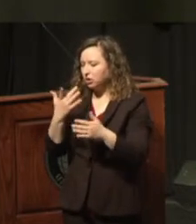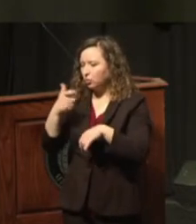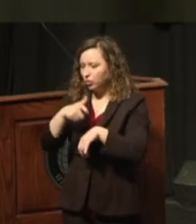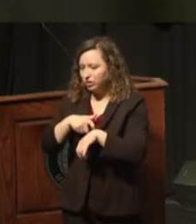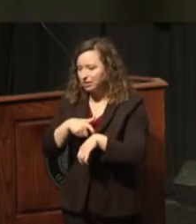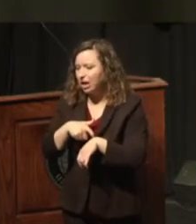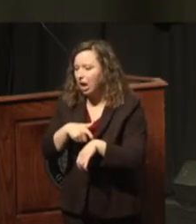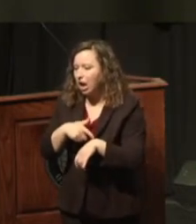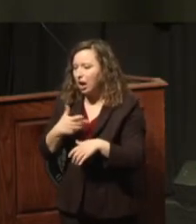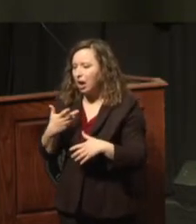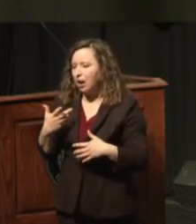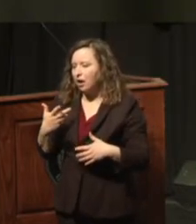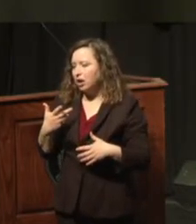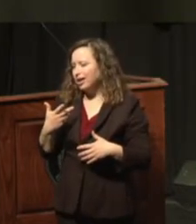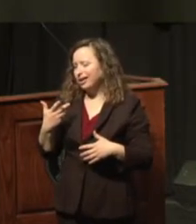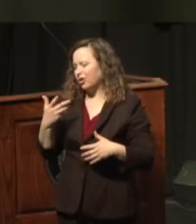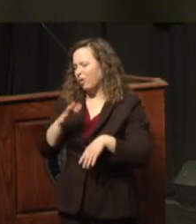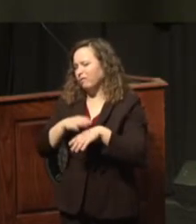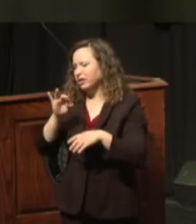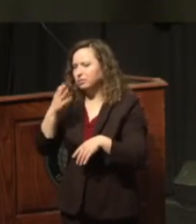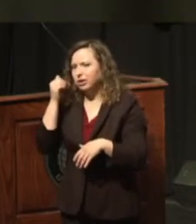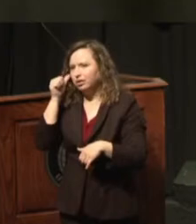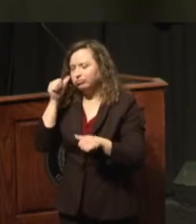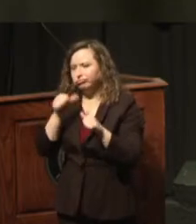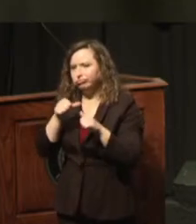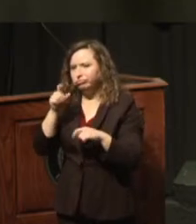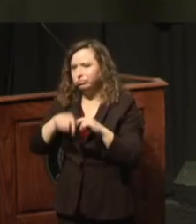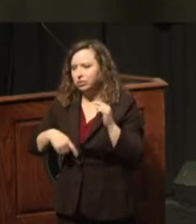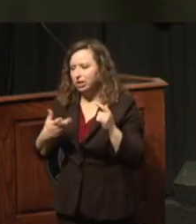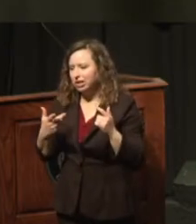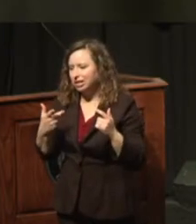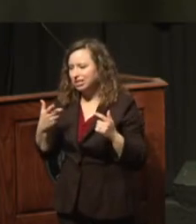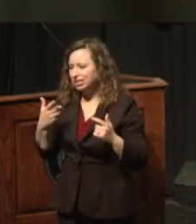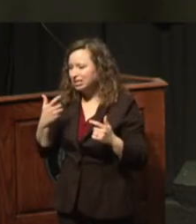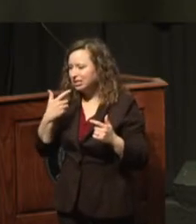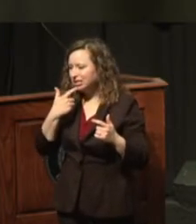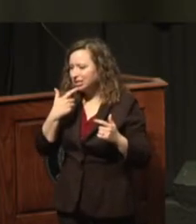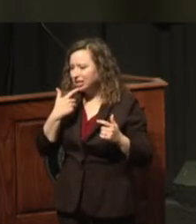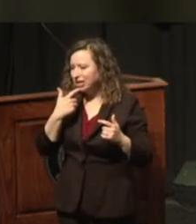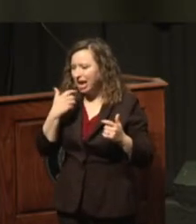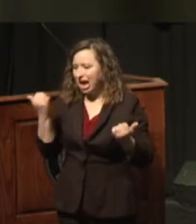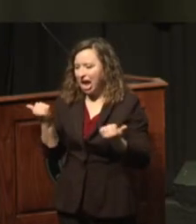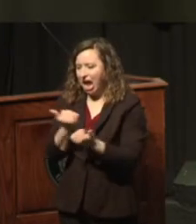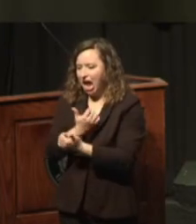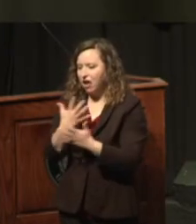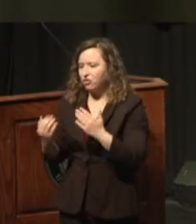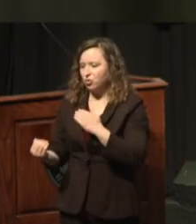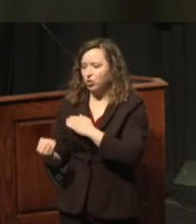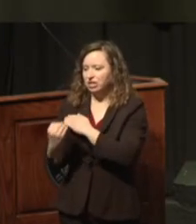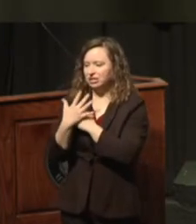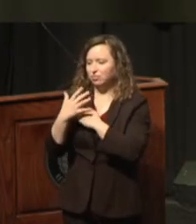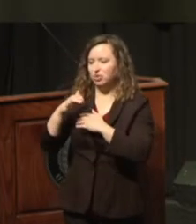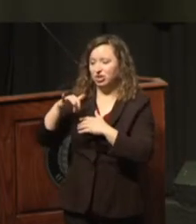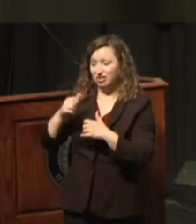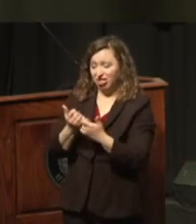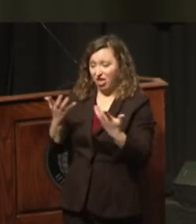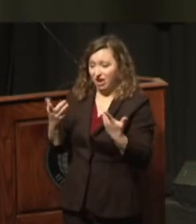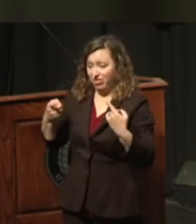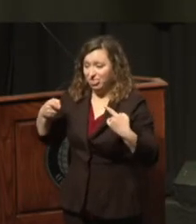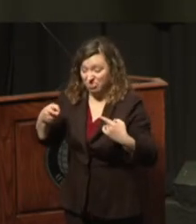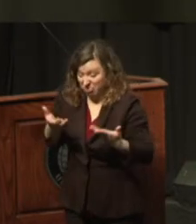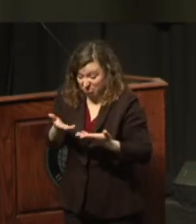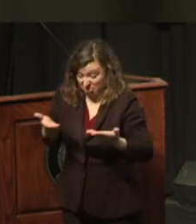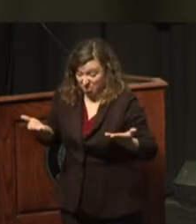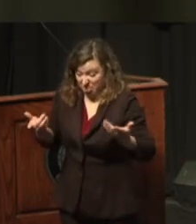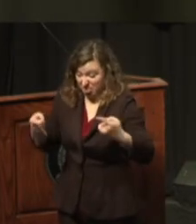Facebook, he says, man, everyone to a man says, you're so inspiring. I say, why? I don't know them. I don't